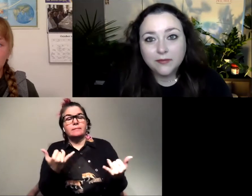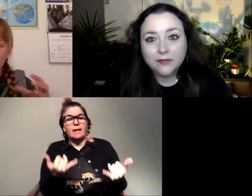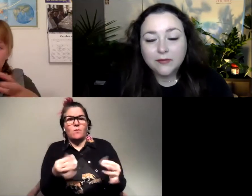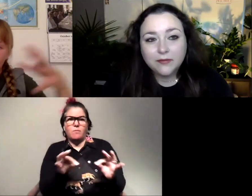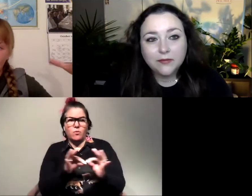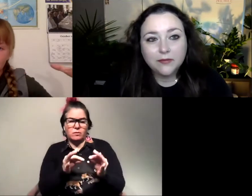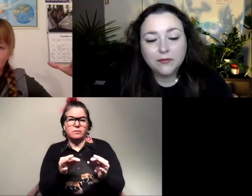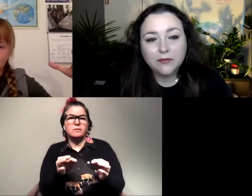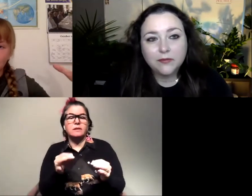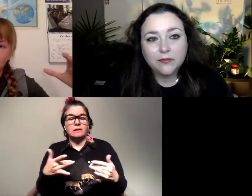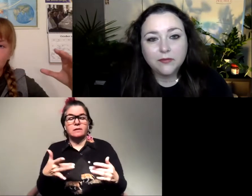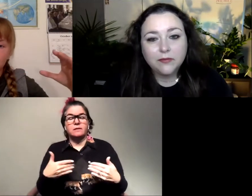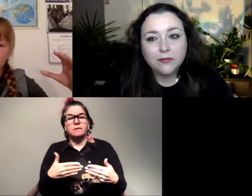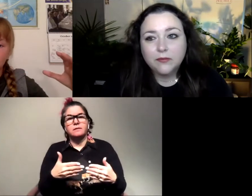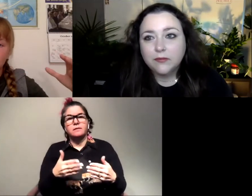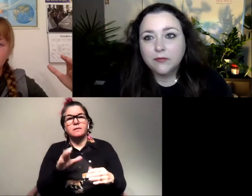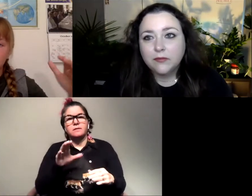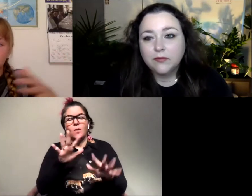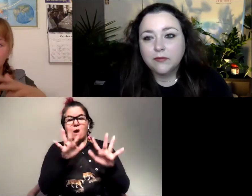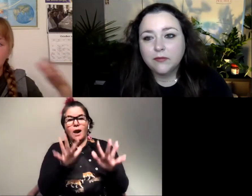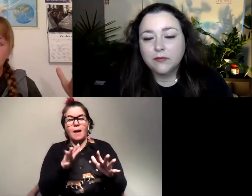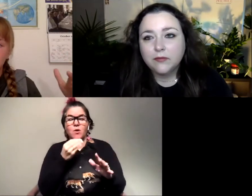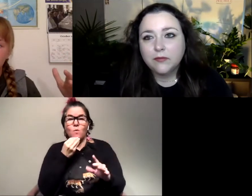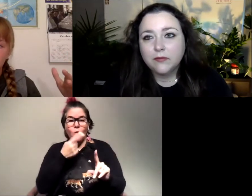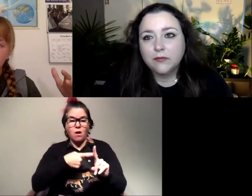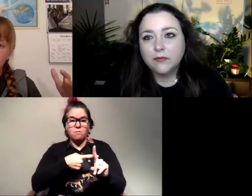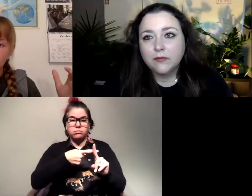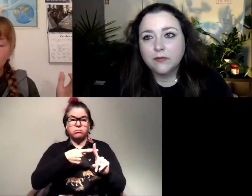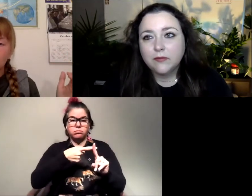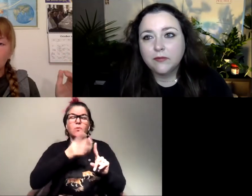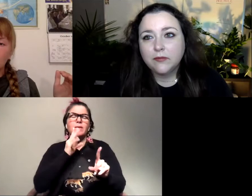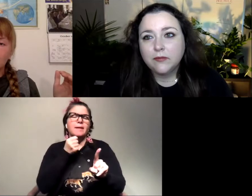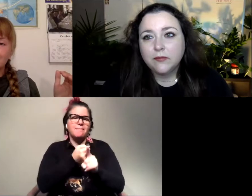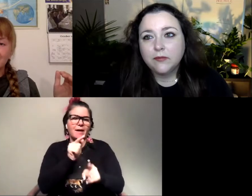that in general, as the climate is getting warmer, that's affecting lake temperatures.